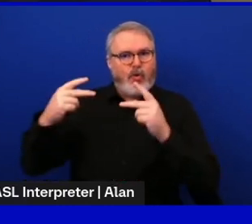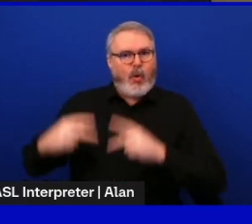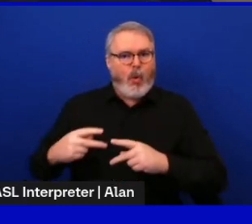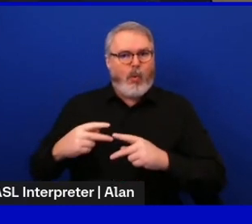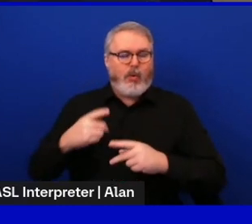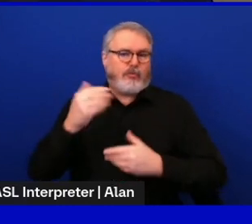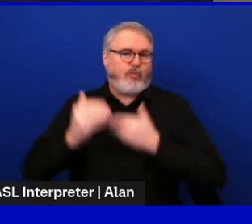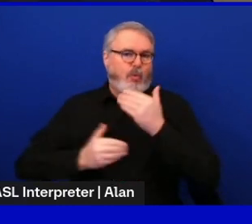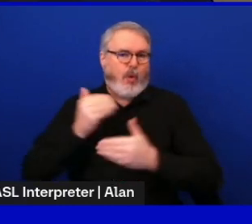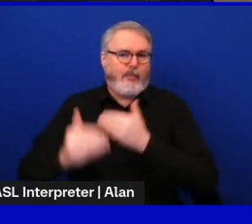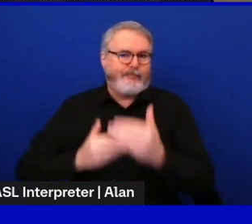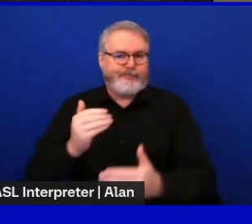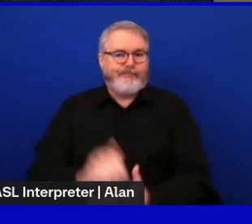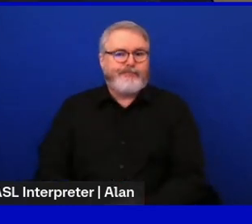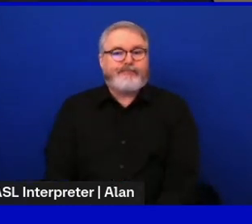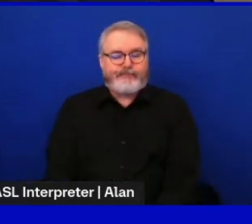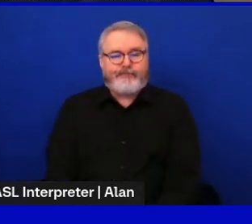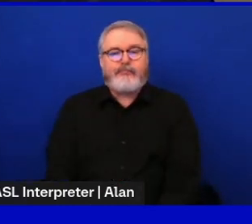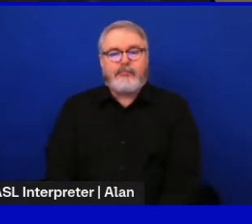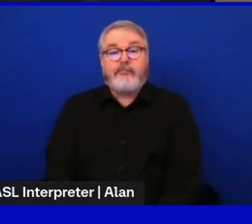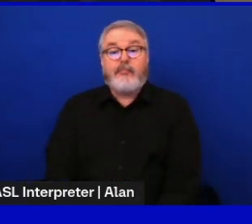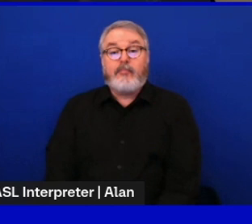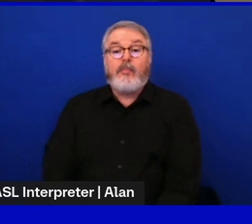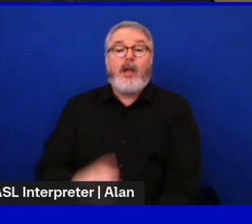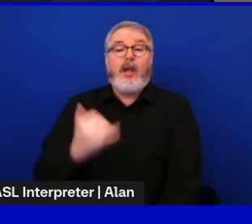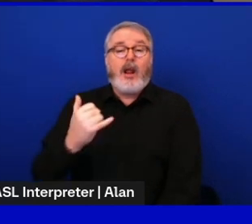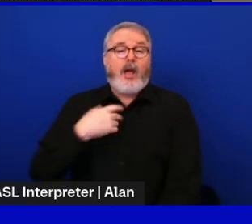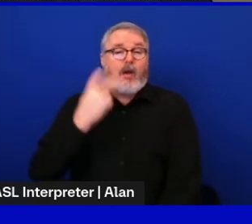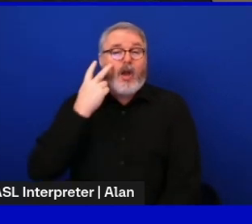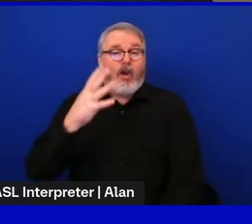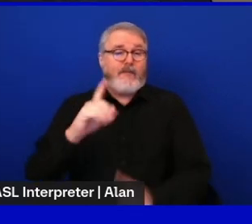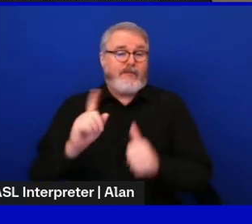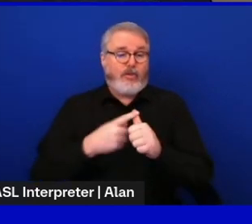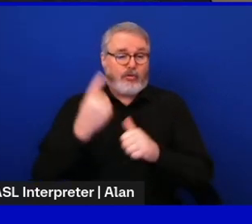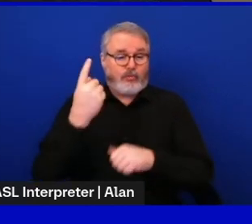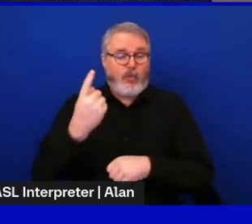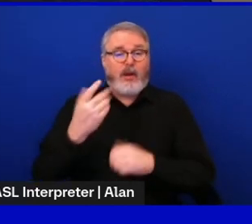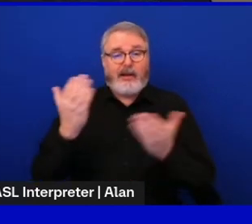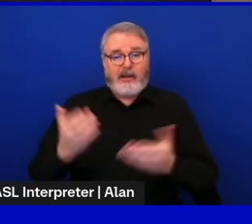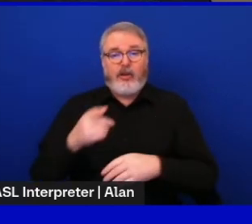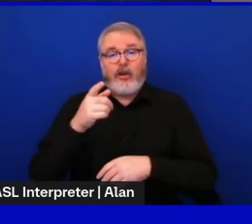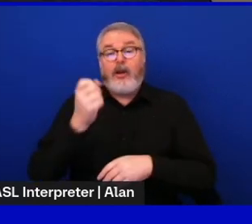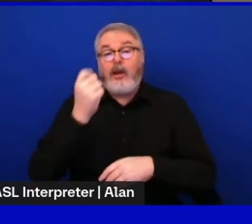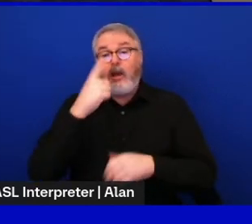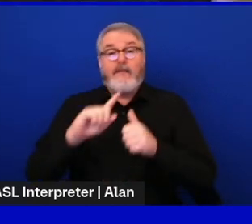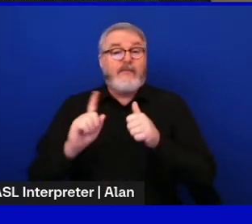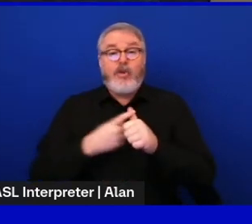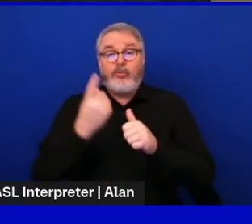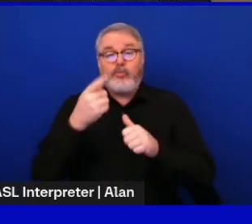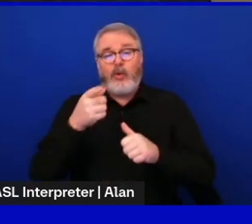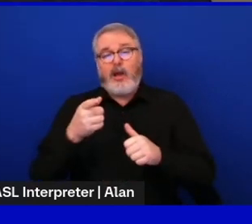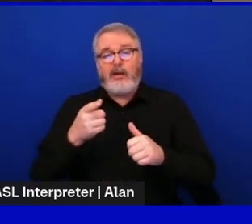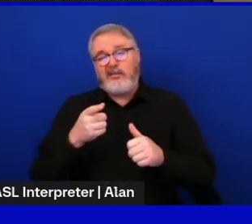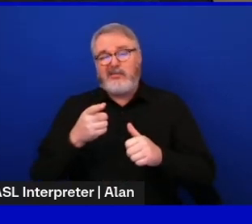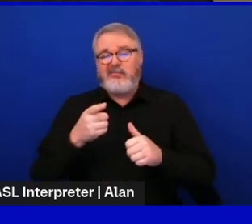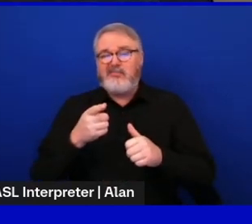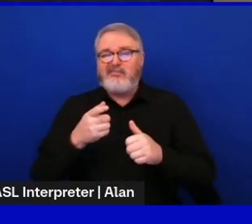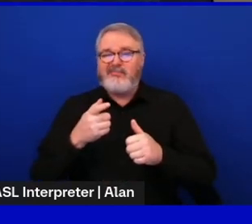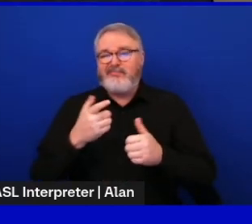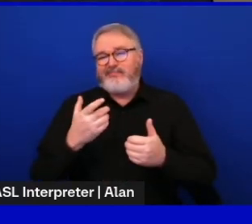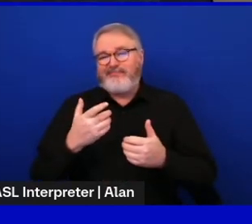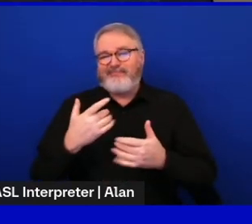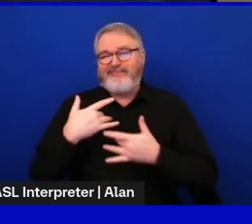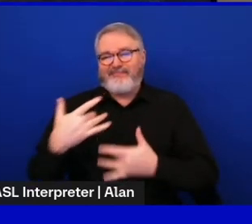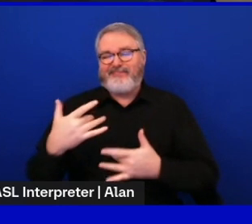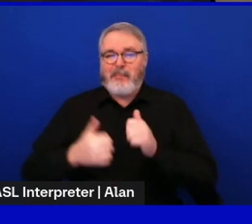along. So let's look at the first one here. So the first one would be probably the most obvious one, which